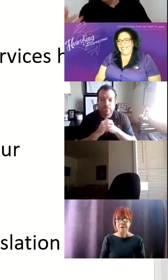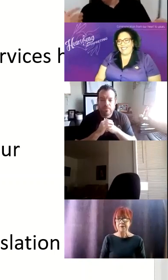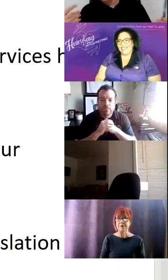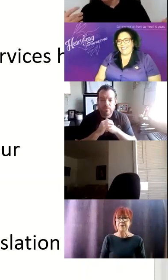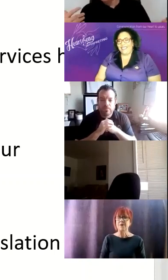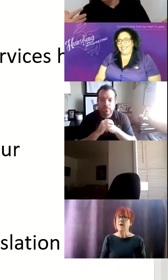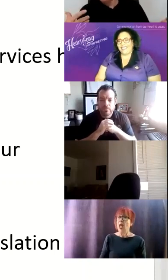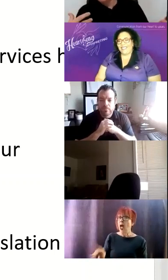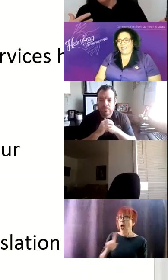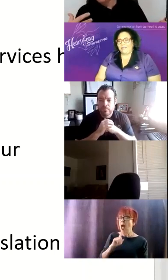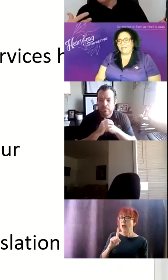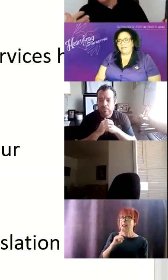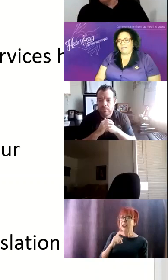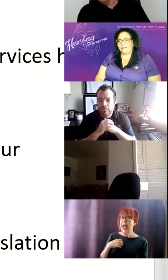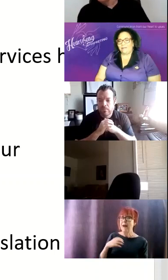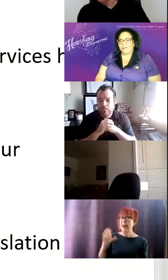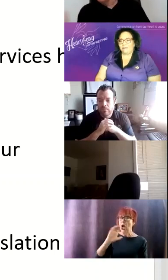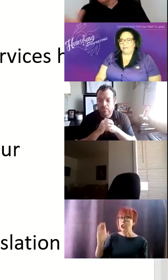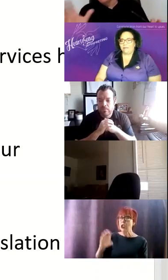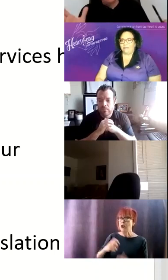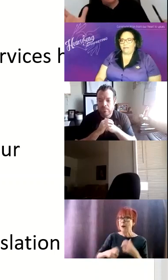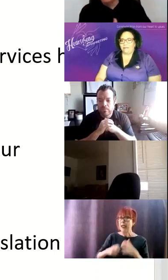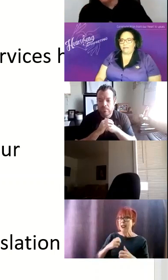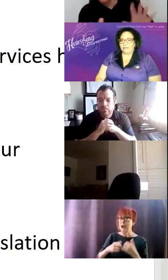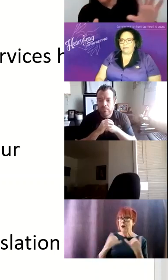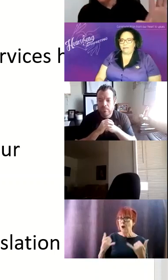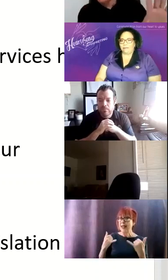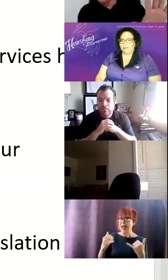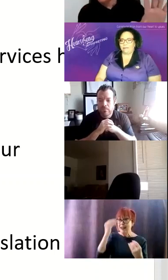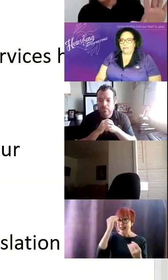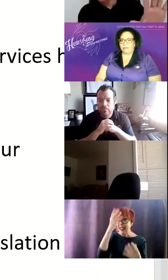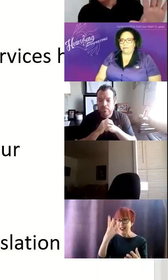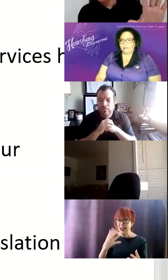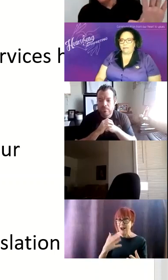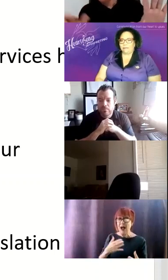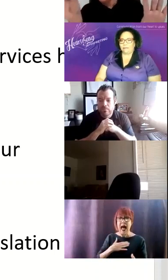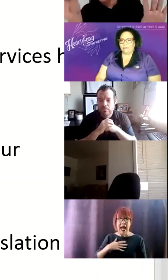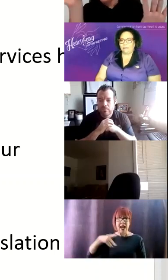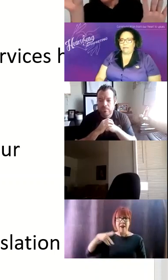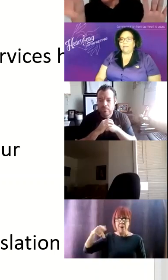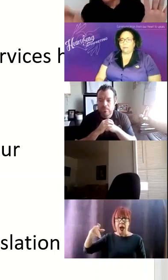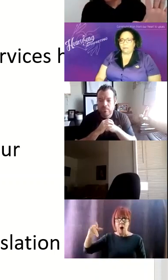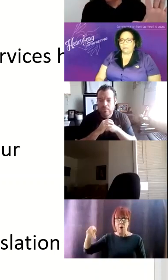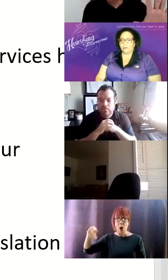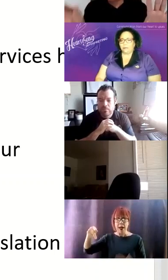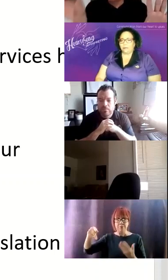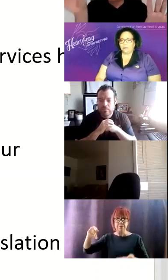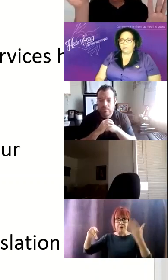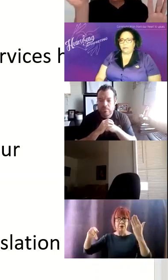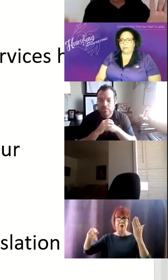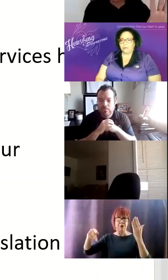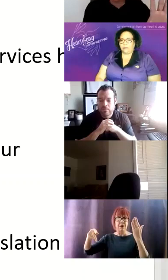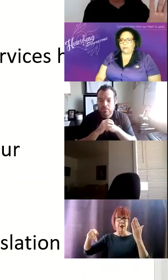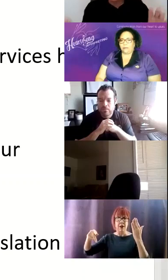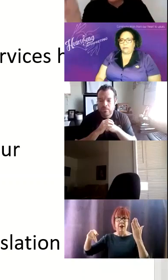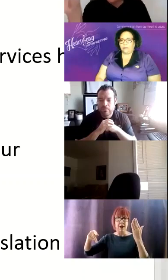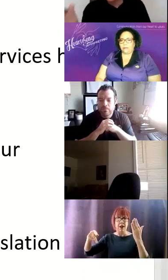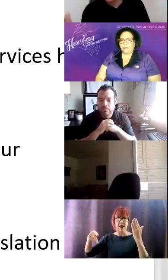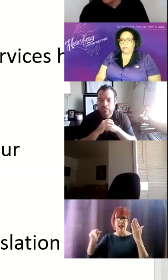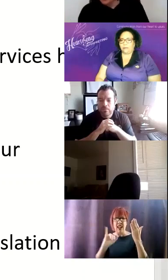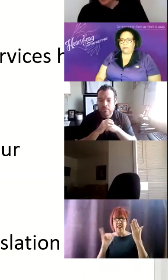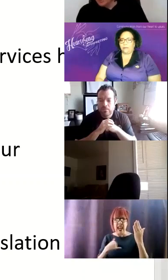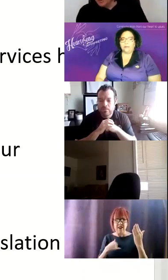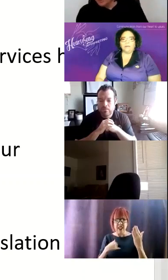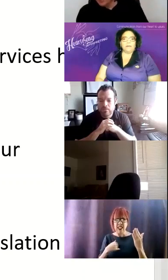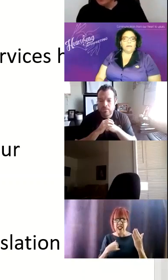and I'm actually having a little bit of a Zoom issue right now, just to let you know, I do have the PowerPoint in front of me, and then I have this vertical